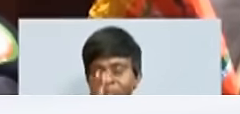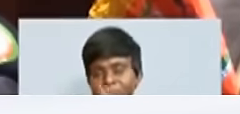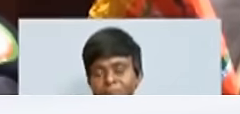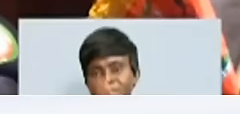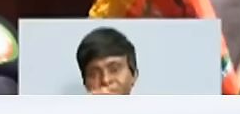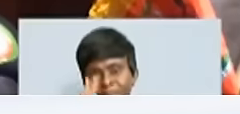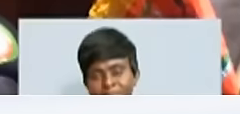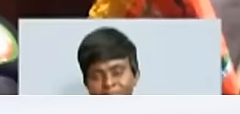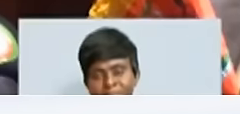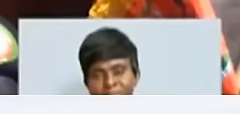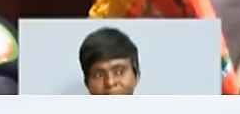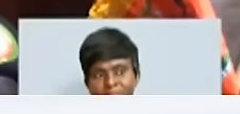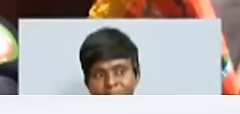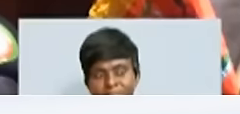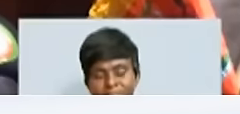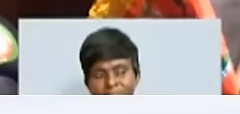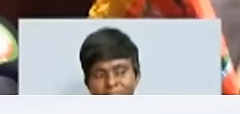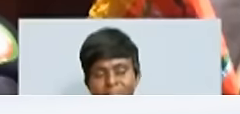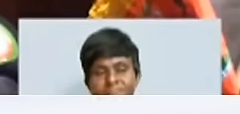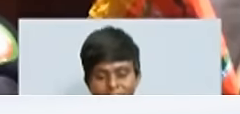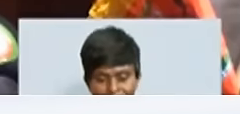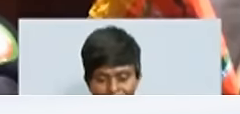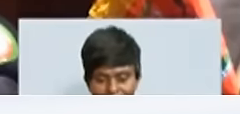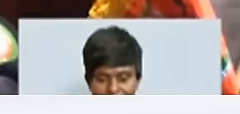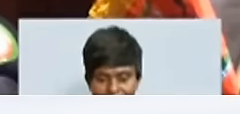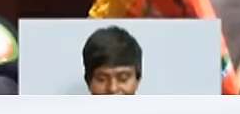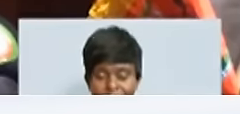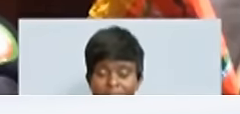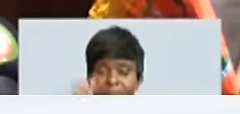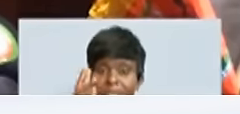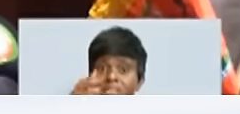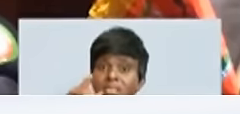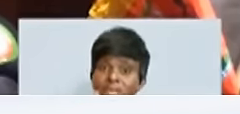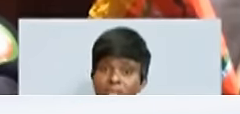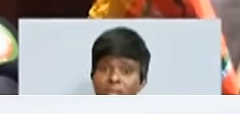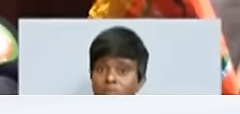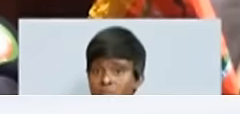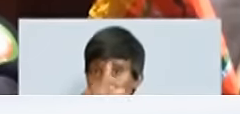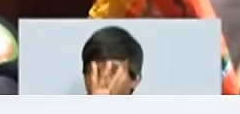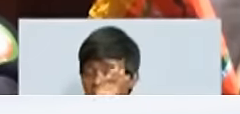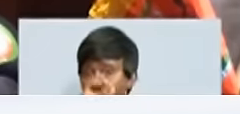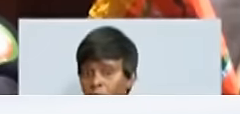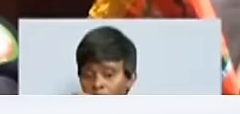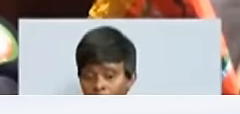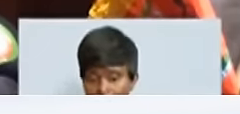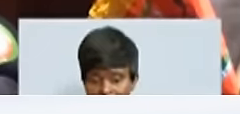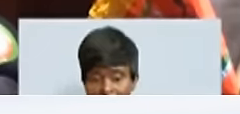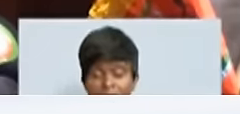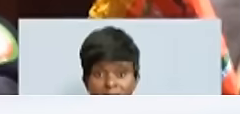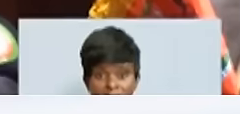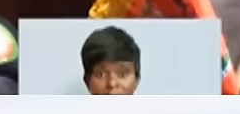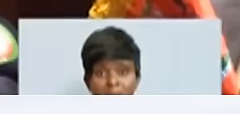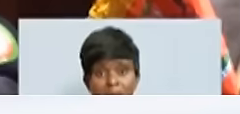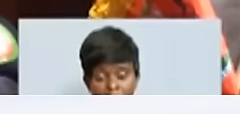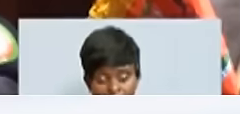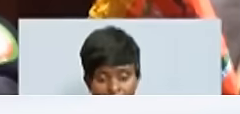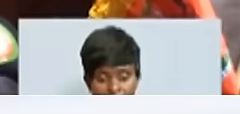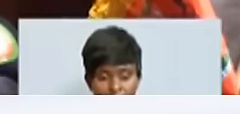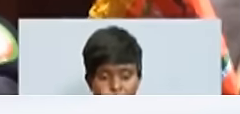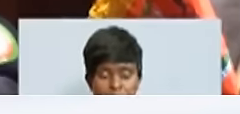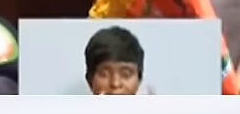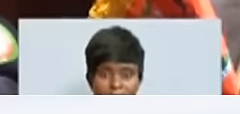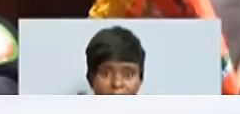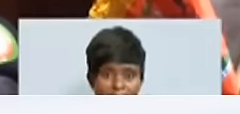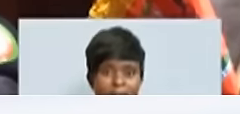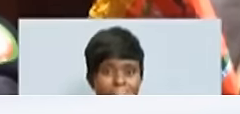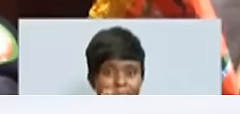Speaker, as our country turns 60 on the 24th of October this year, let us all strive to